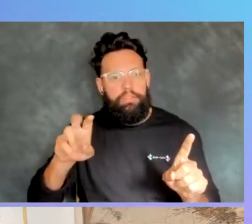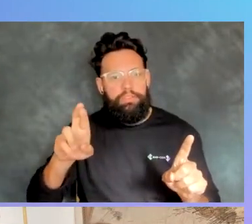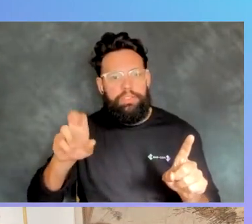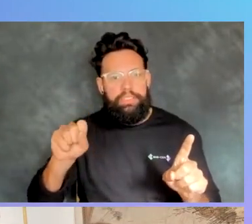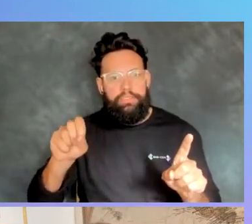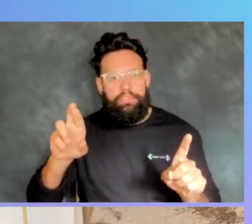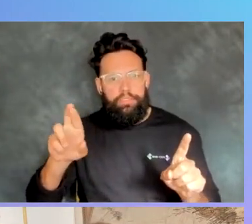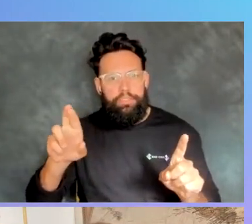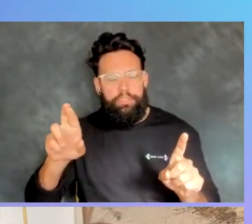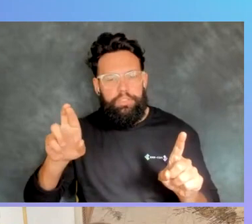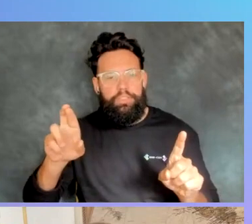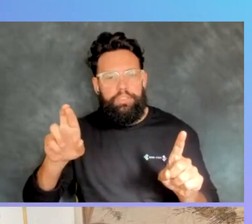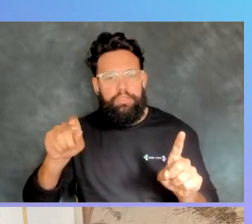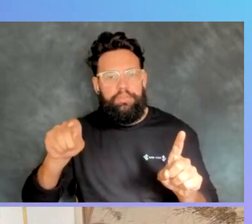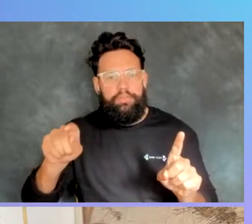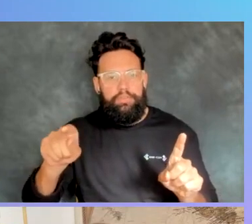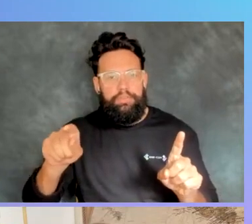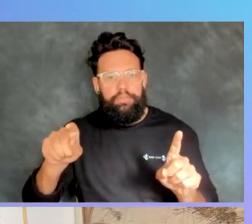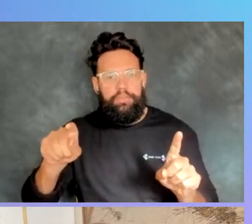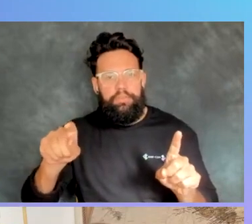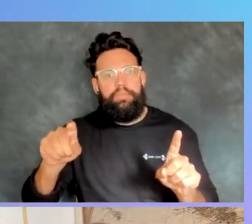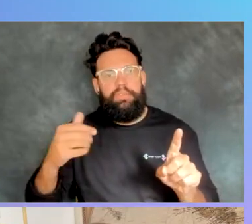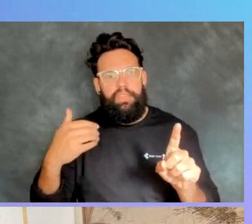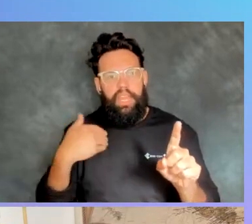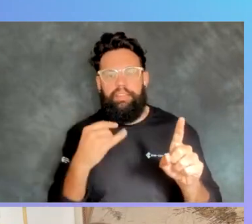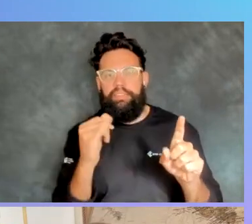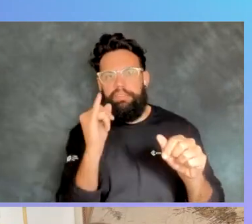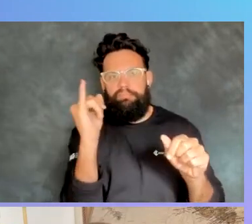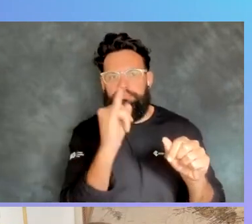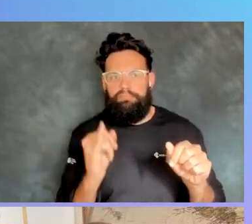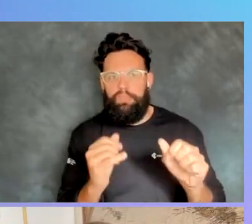is a resistor sign with a squiggle line through it.